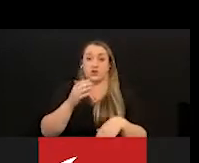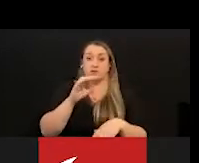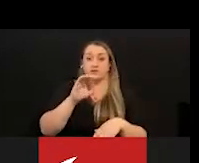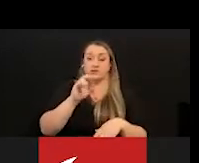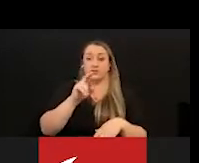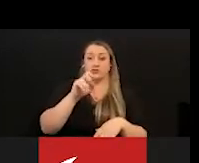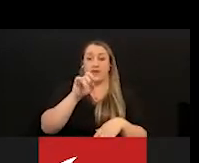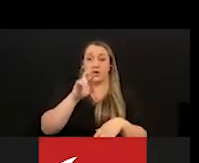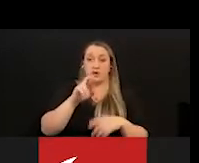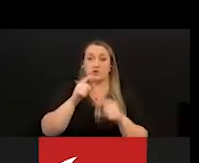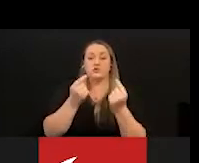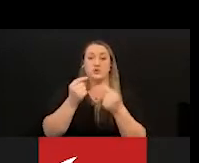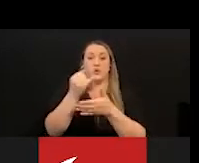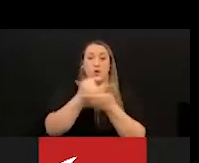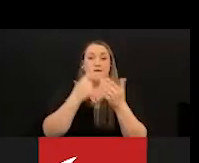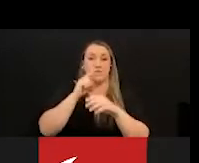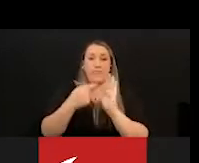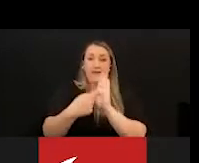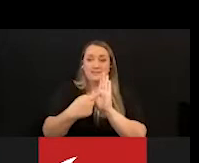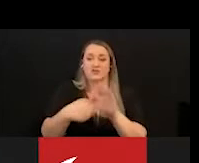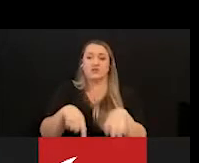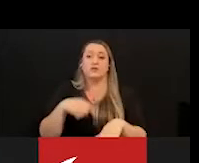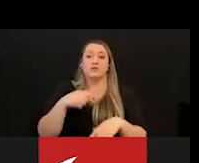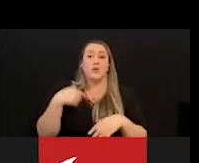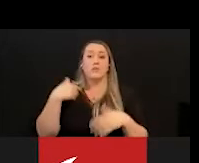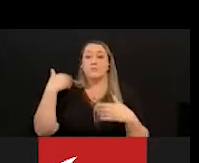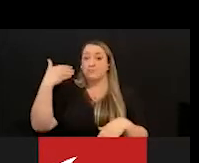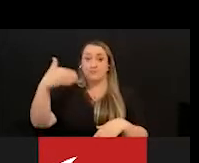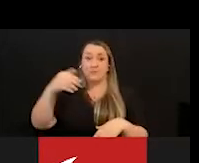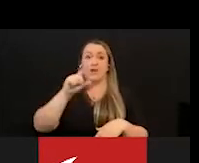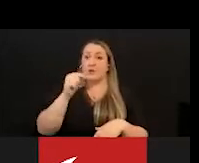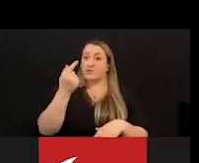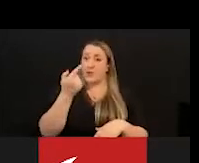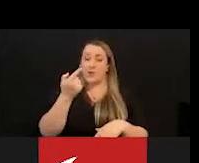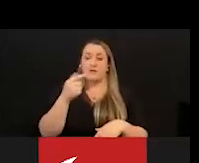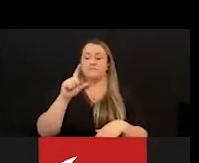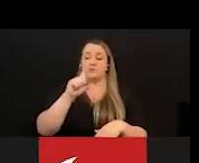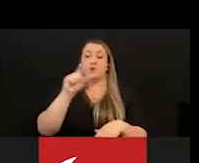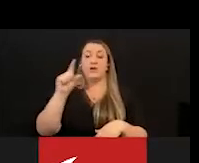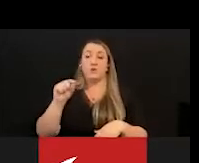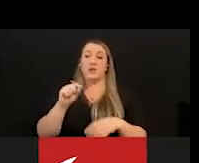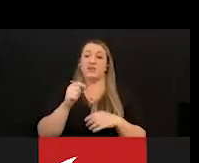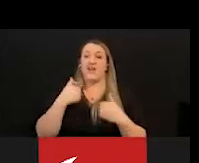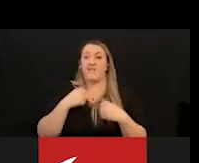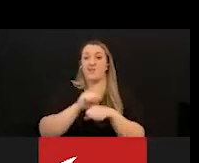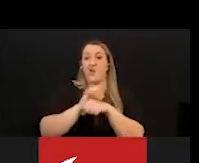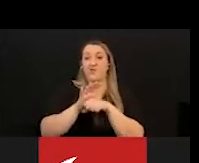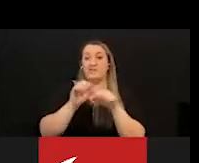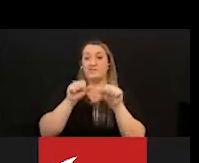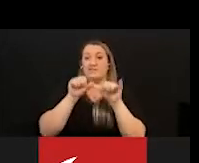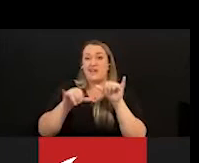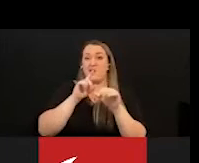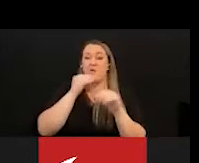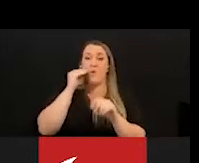the exhibition. So fast forward to 2020 and COVID lockdown, and you can imagine that we were not in a position to take a big traveling